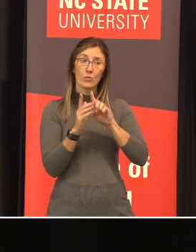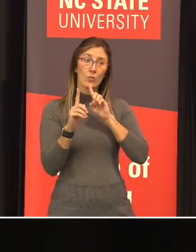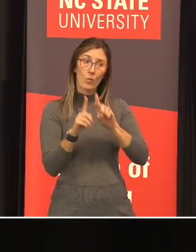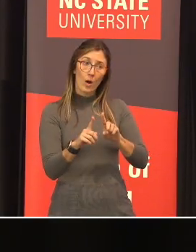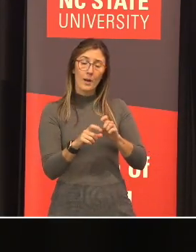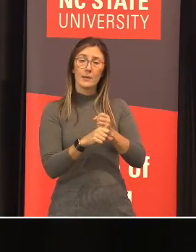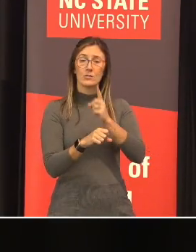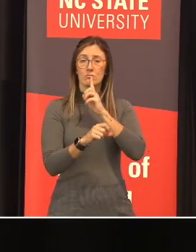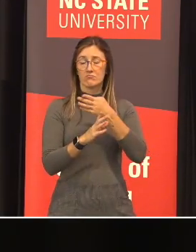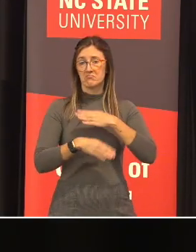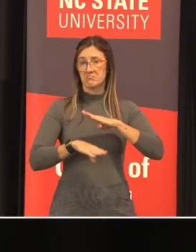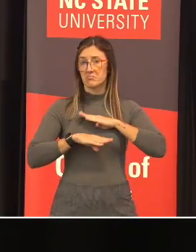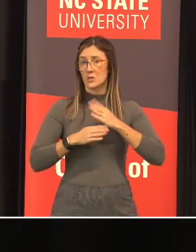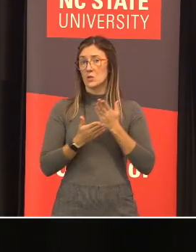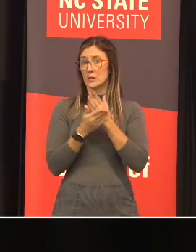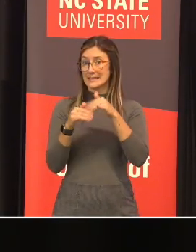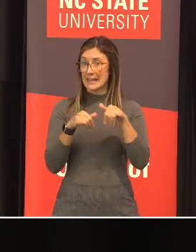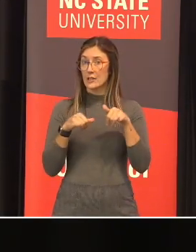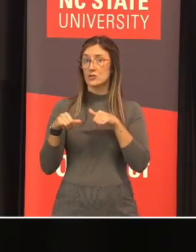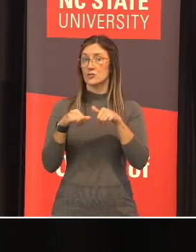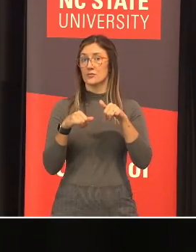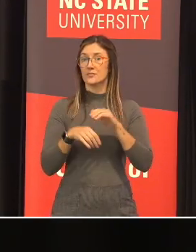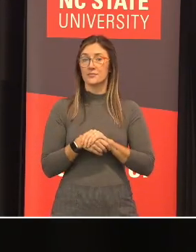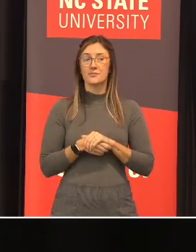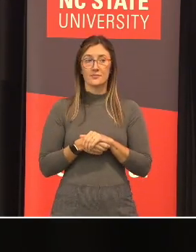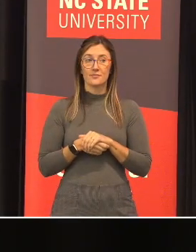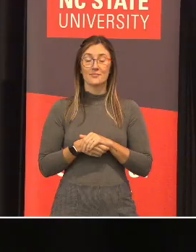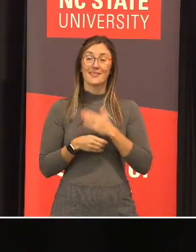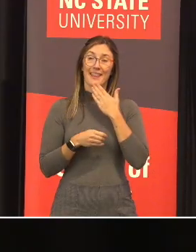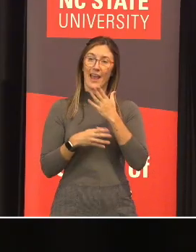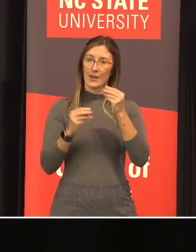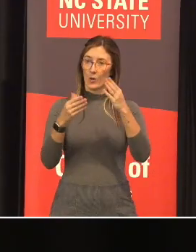and we are in compliance. So thank you, and Ann, welcome.